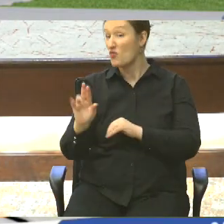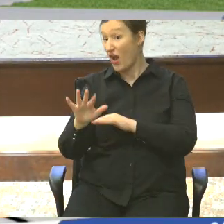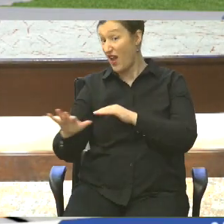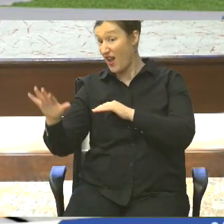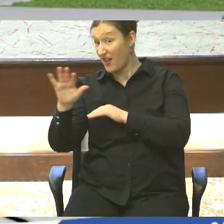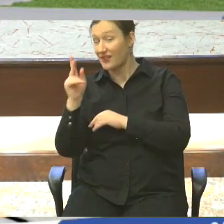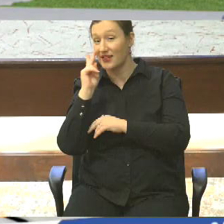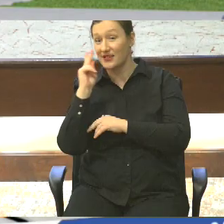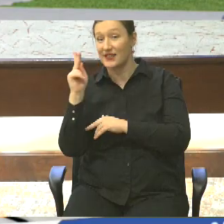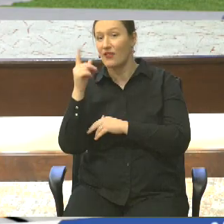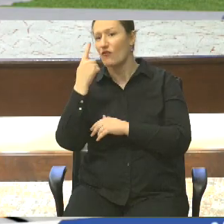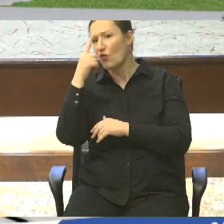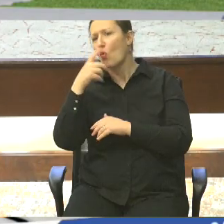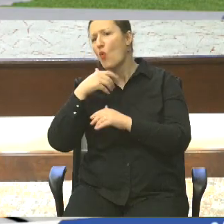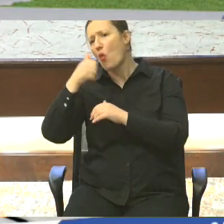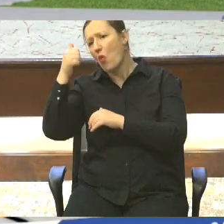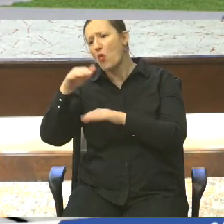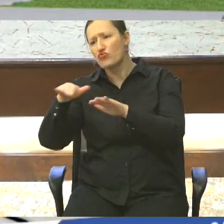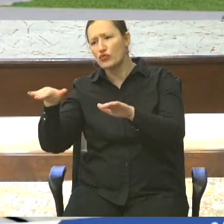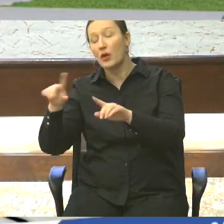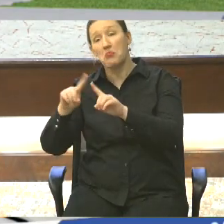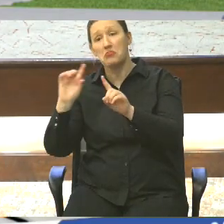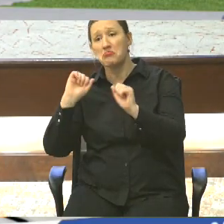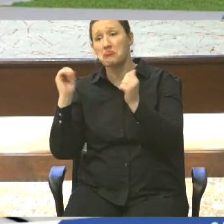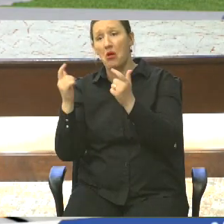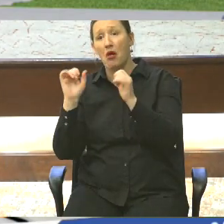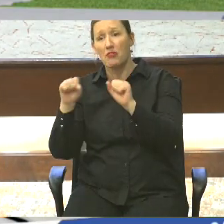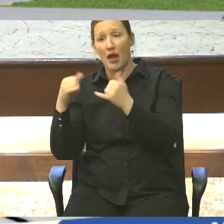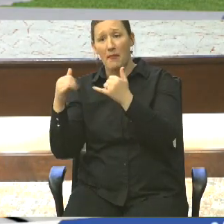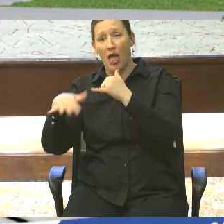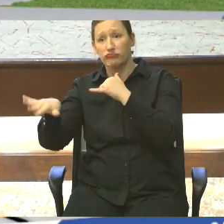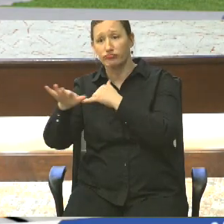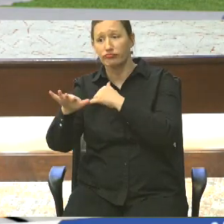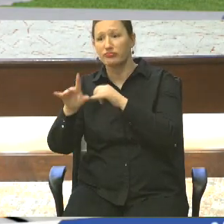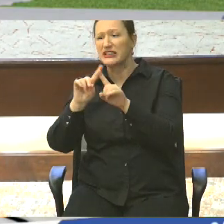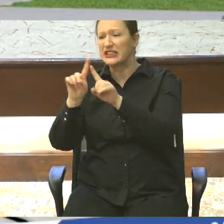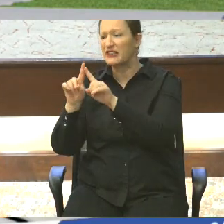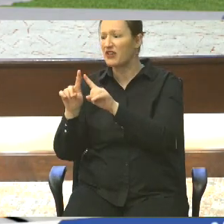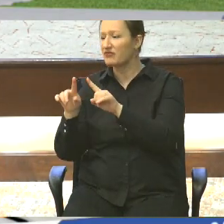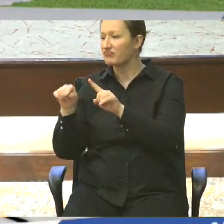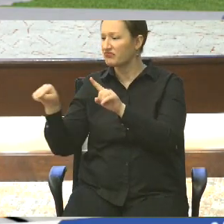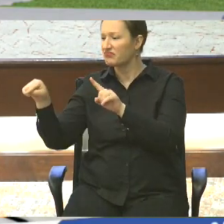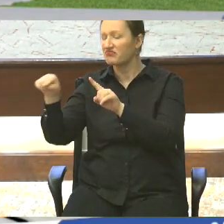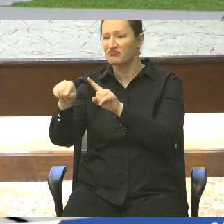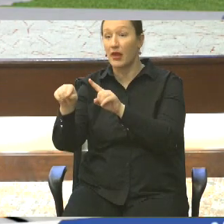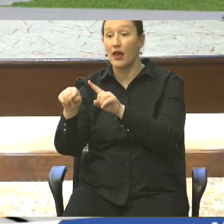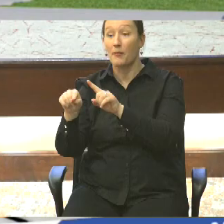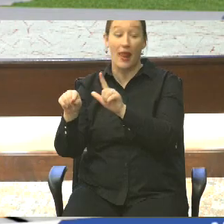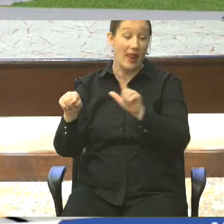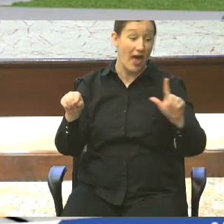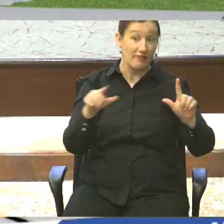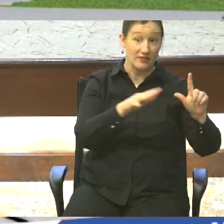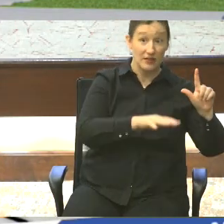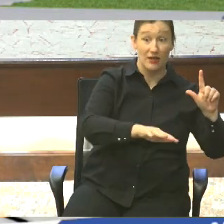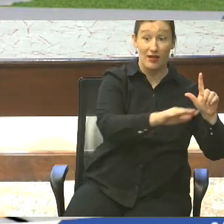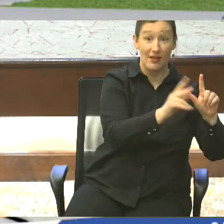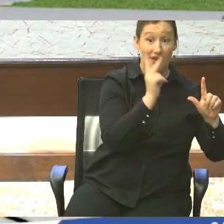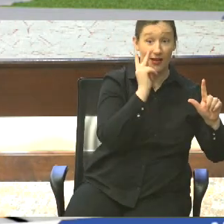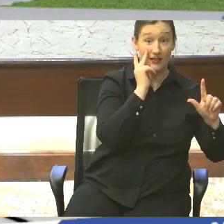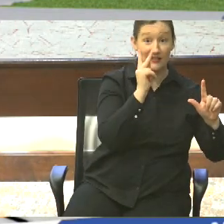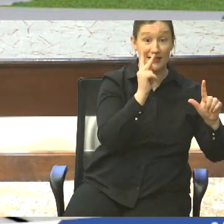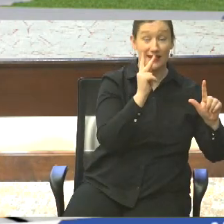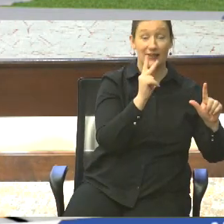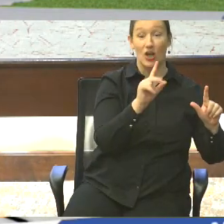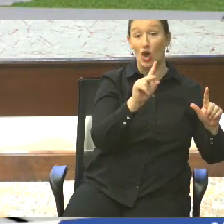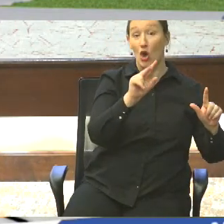designed for an older child area, but all can play. There's different elements. But then we also have an area to the left where you see a rope